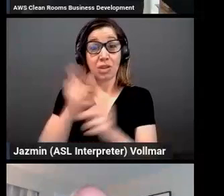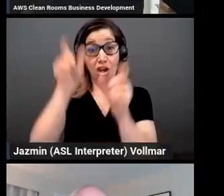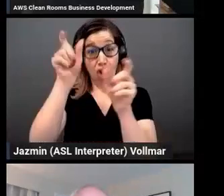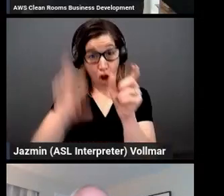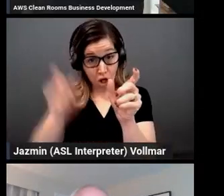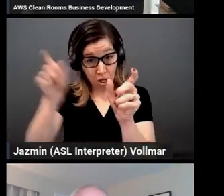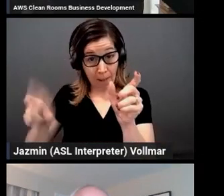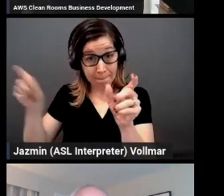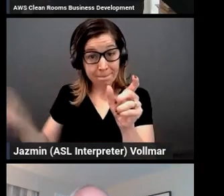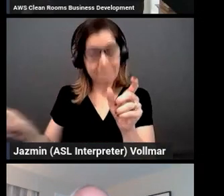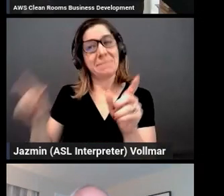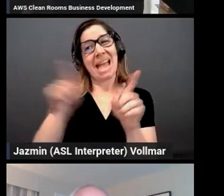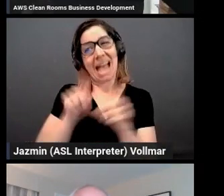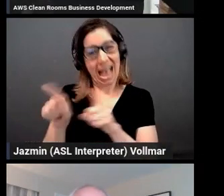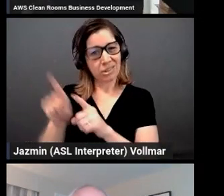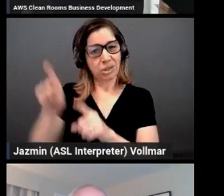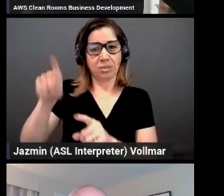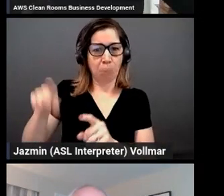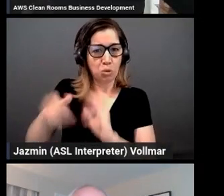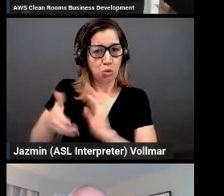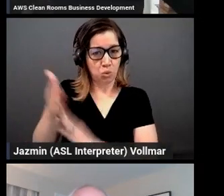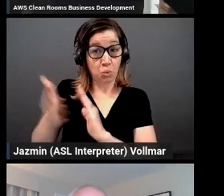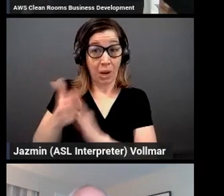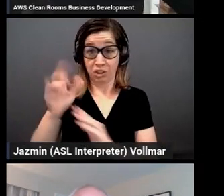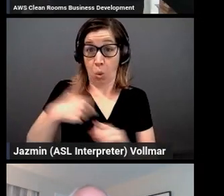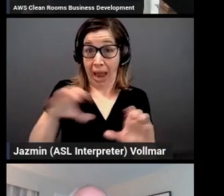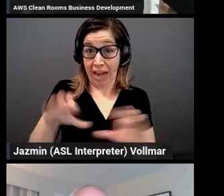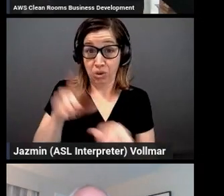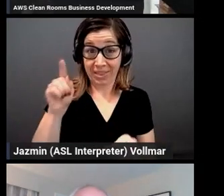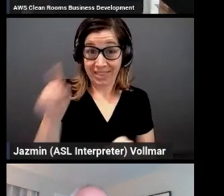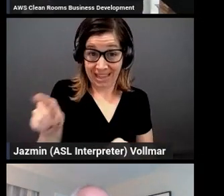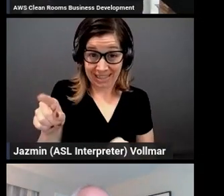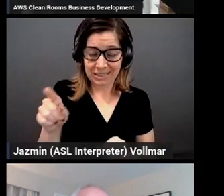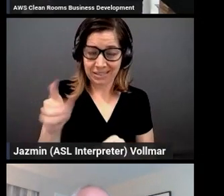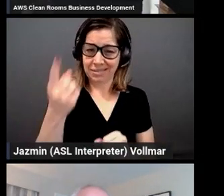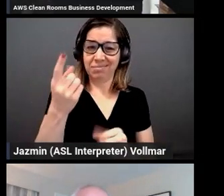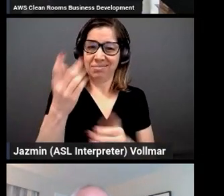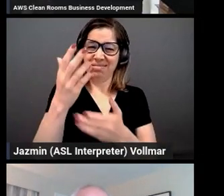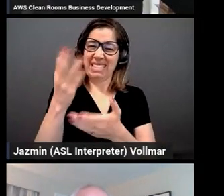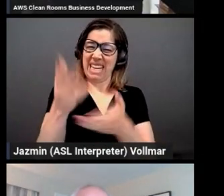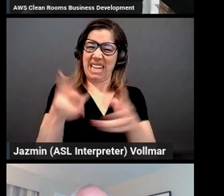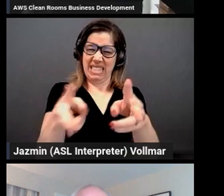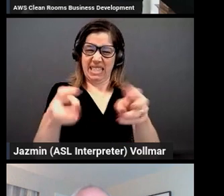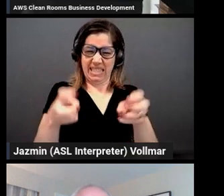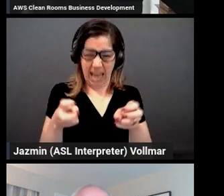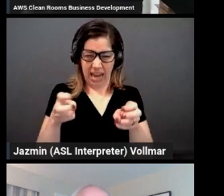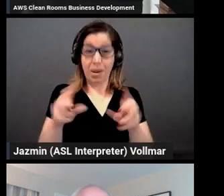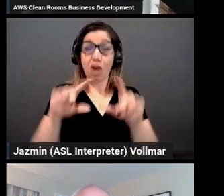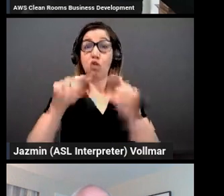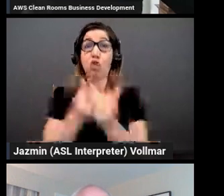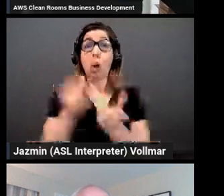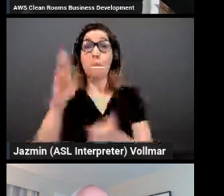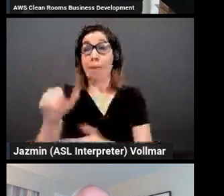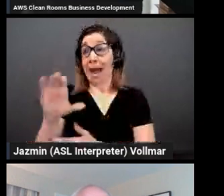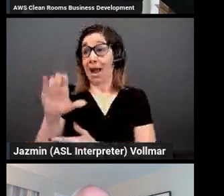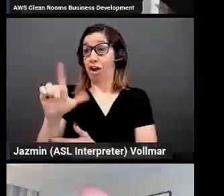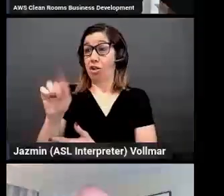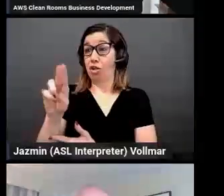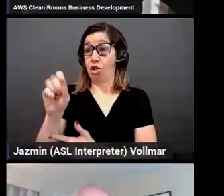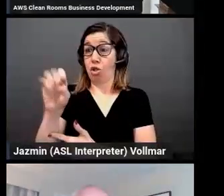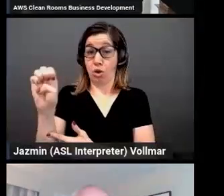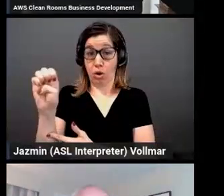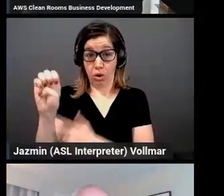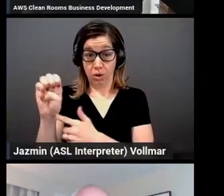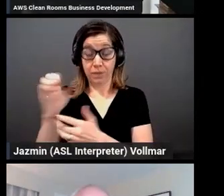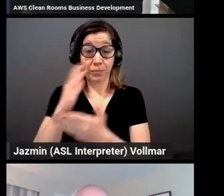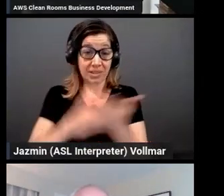to do so. So when I do something like this, which takes a segment as a group by clause, and then sum of